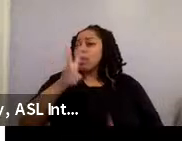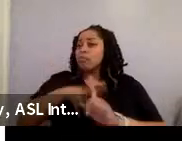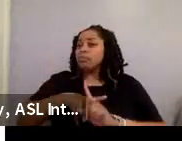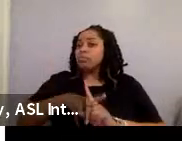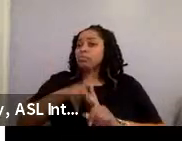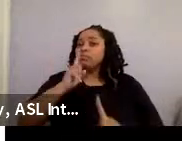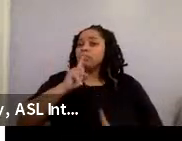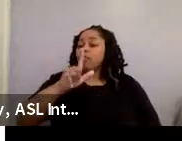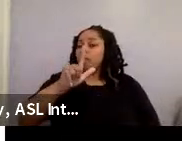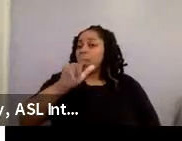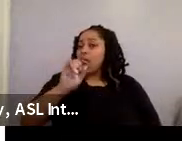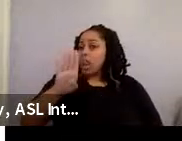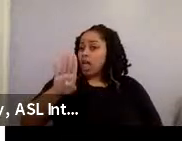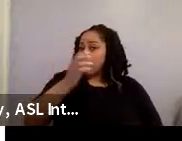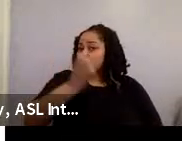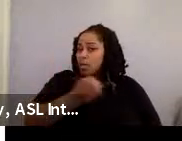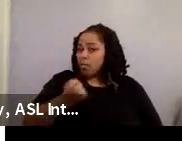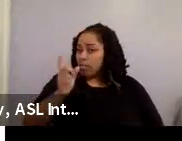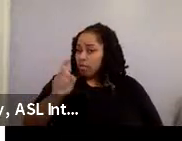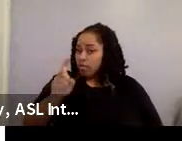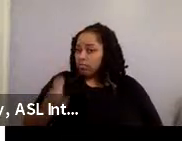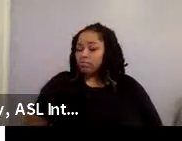to lab equipment?